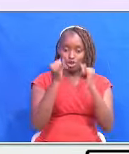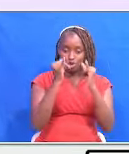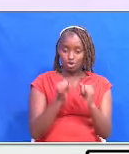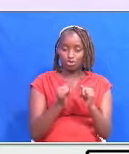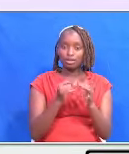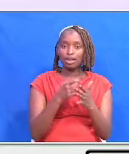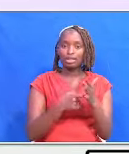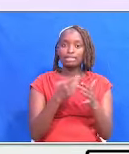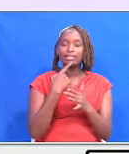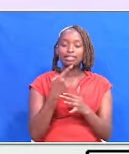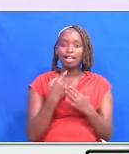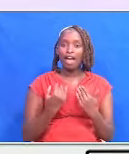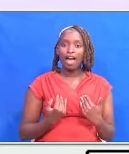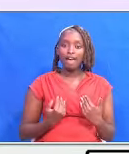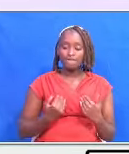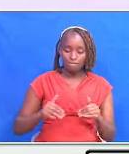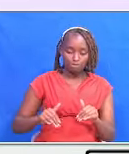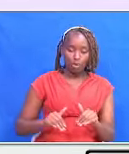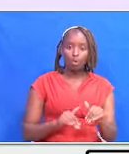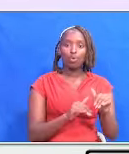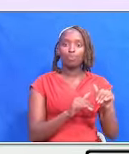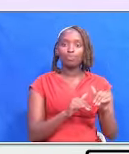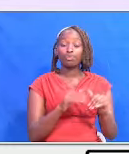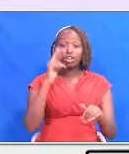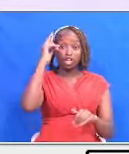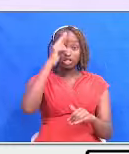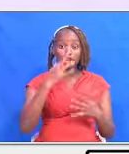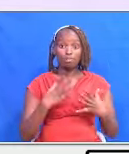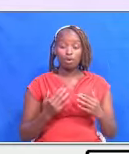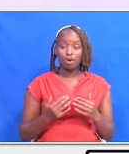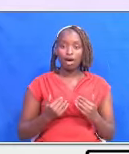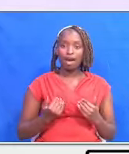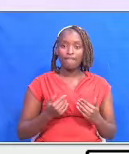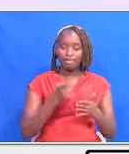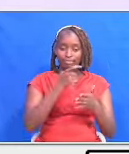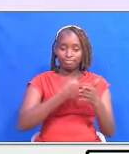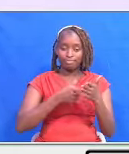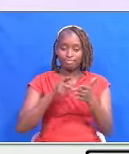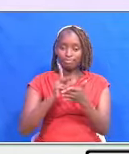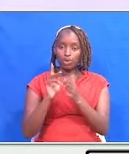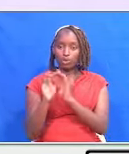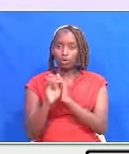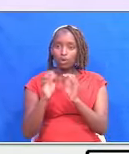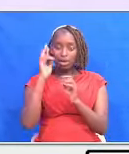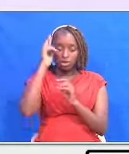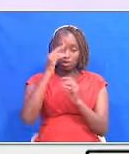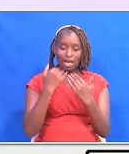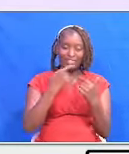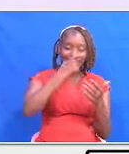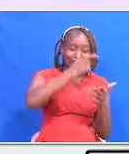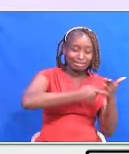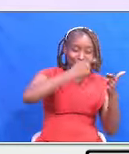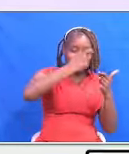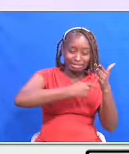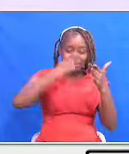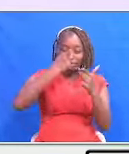said, comply. Comply. The reason why people are not paying taxes is because you load us on this tax, you load another one, you load another